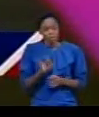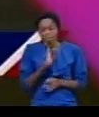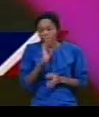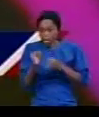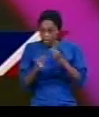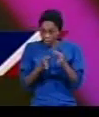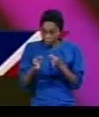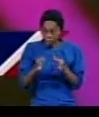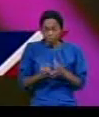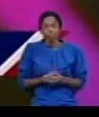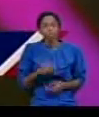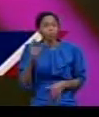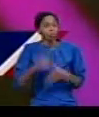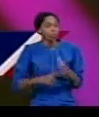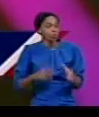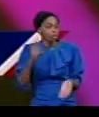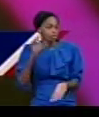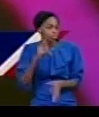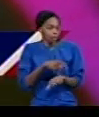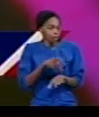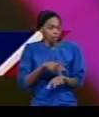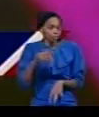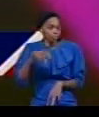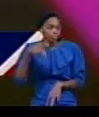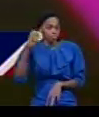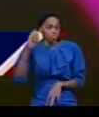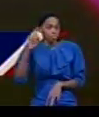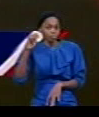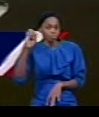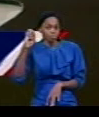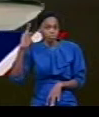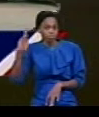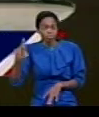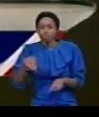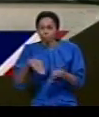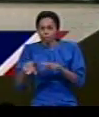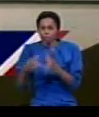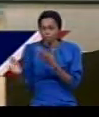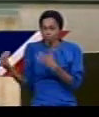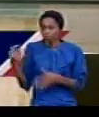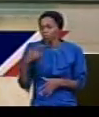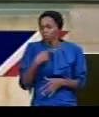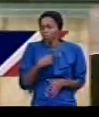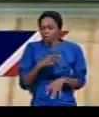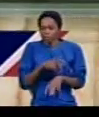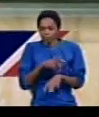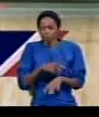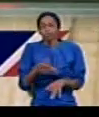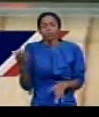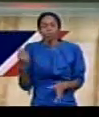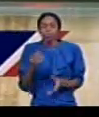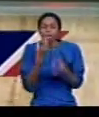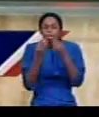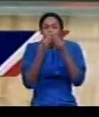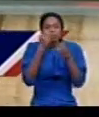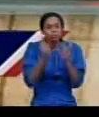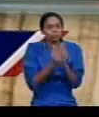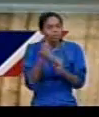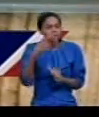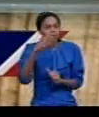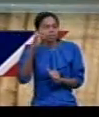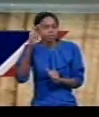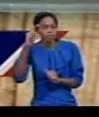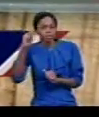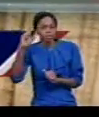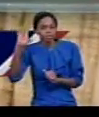the apostle had just done. He was eating with the Gentiles before the Jews from